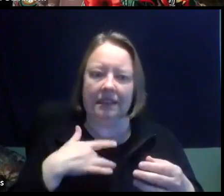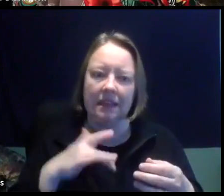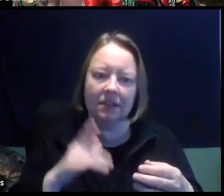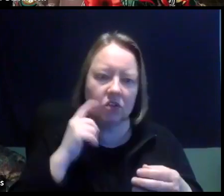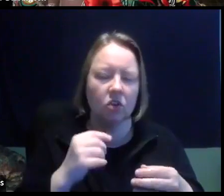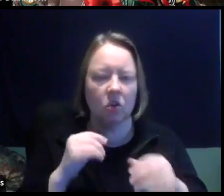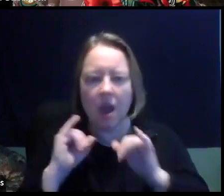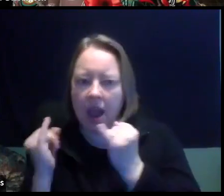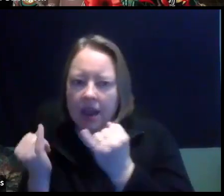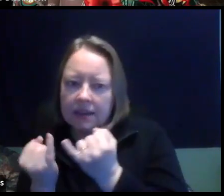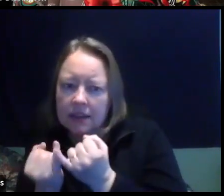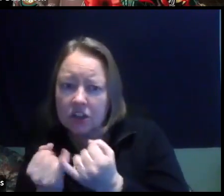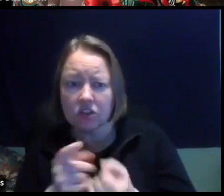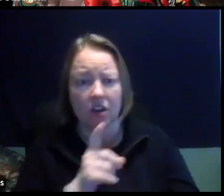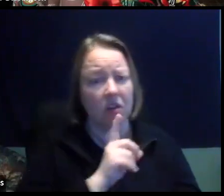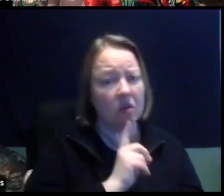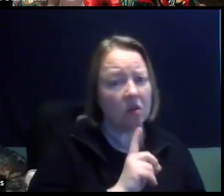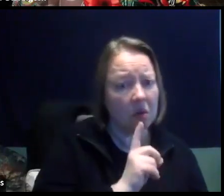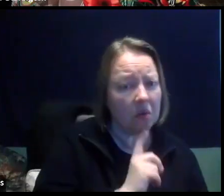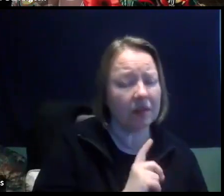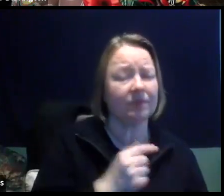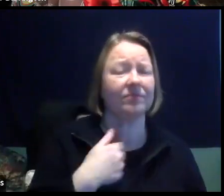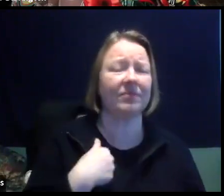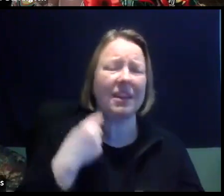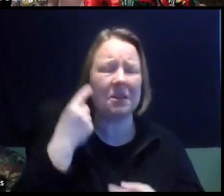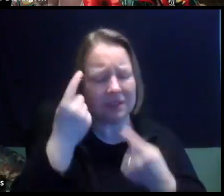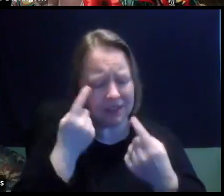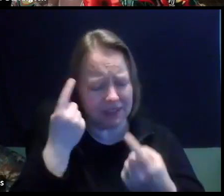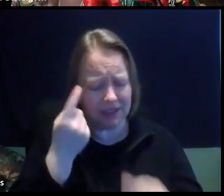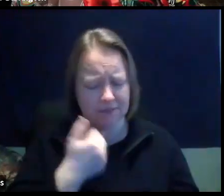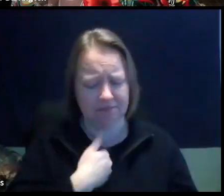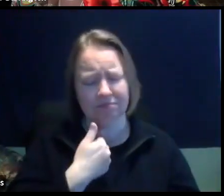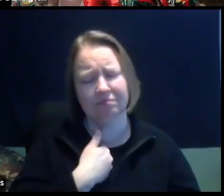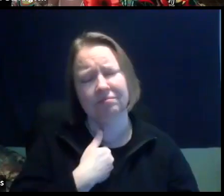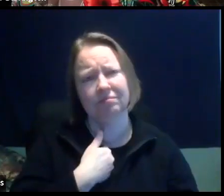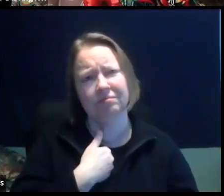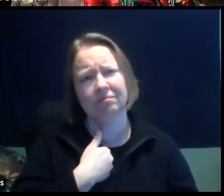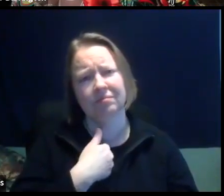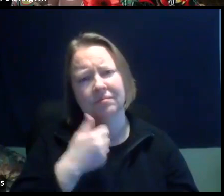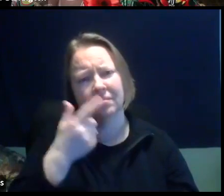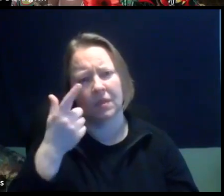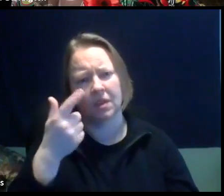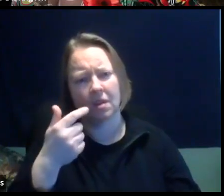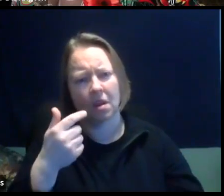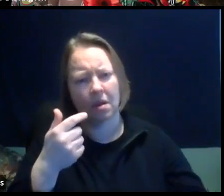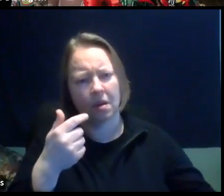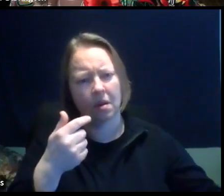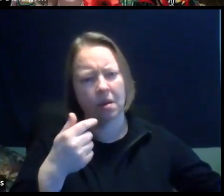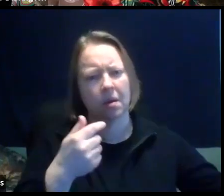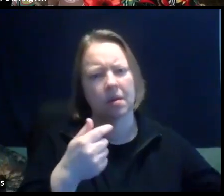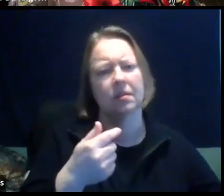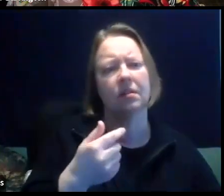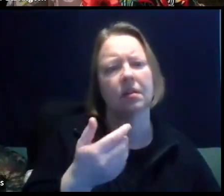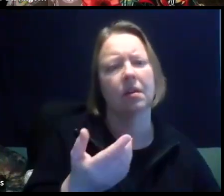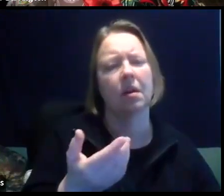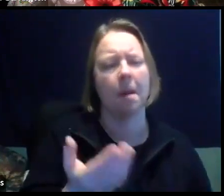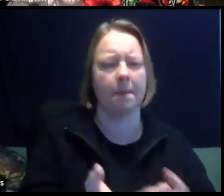and loneliness. And I was thinking about this because before this, did you know that